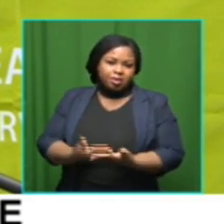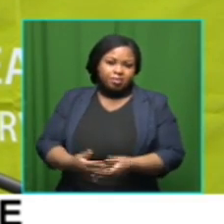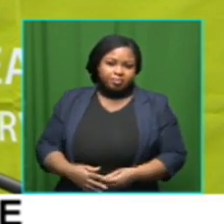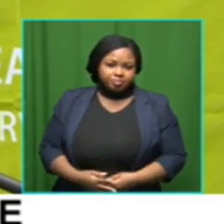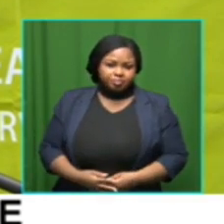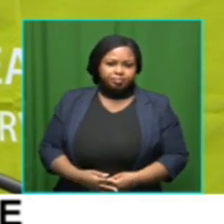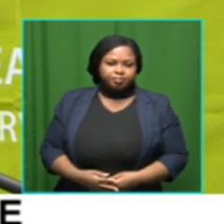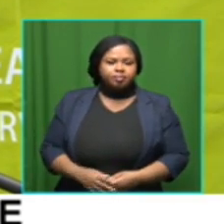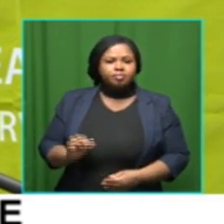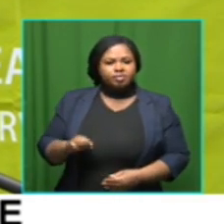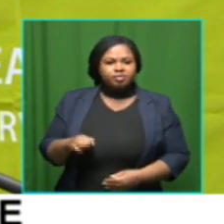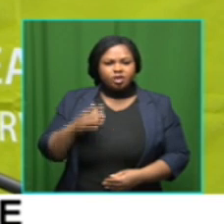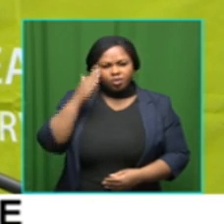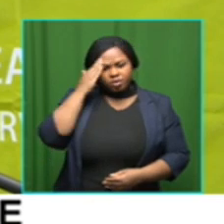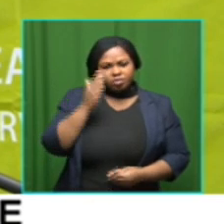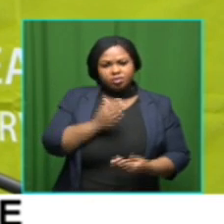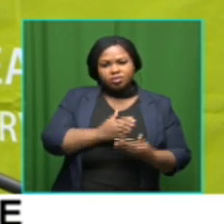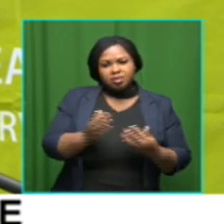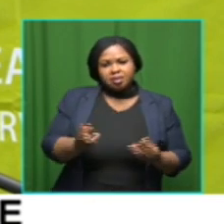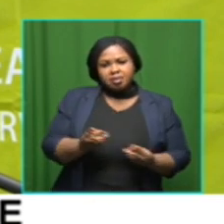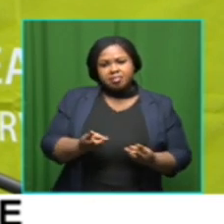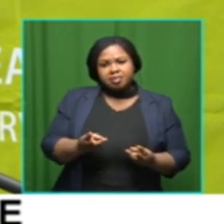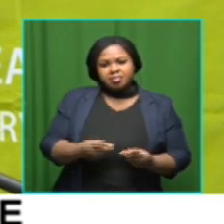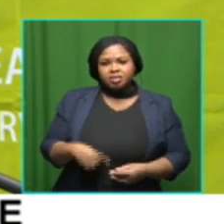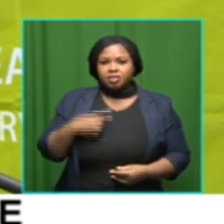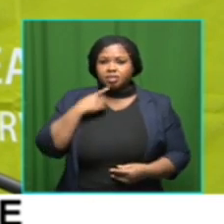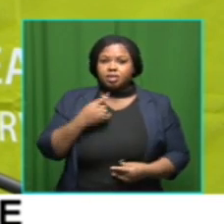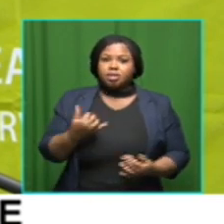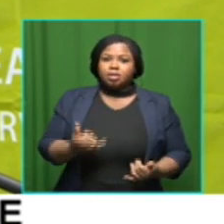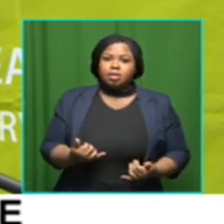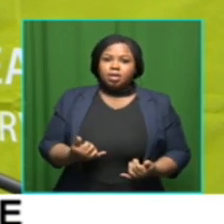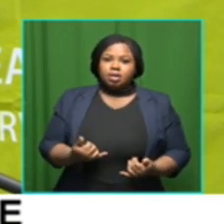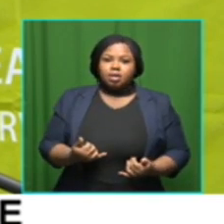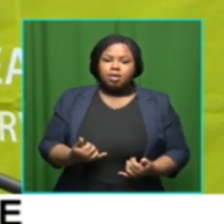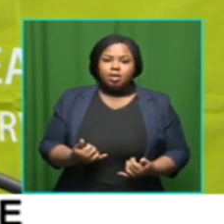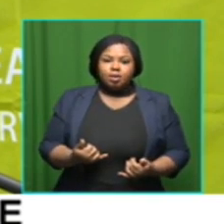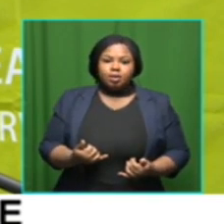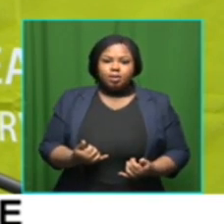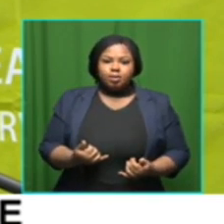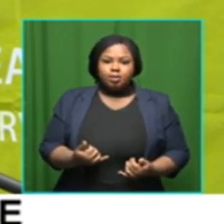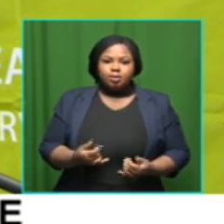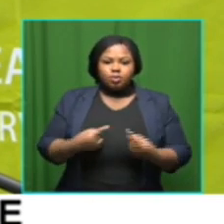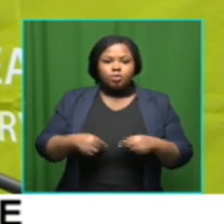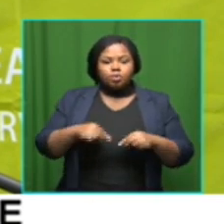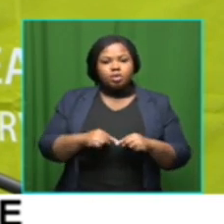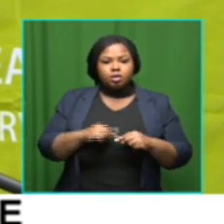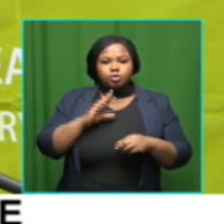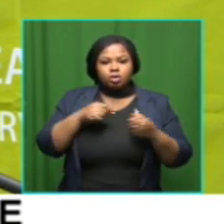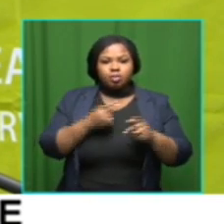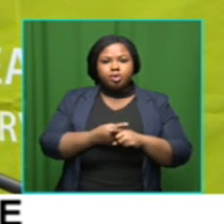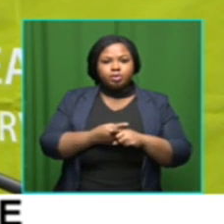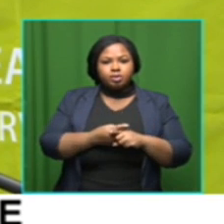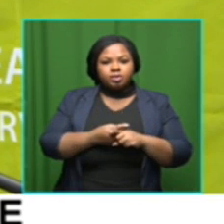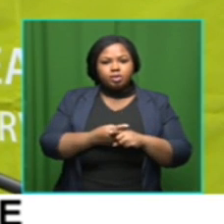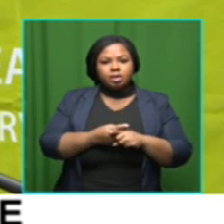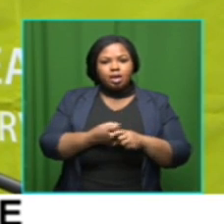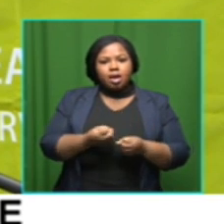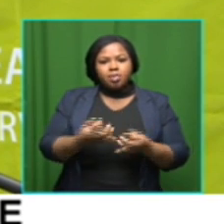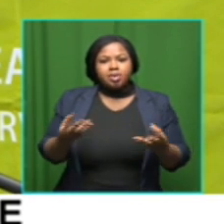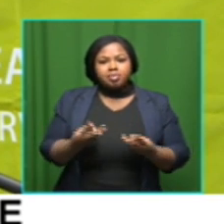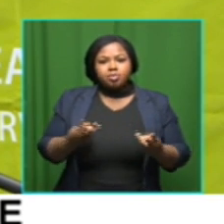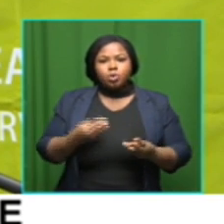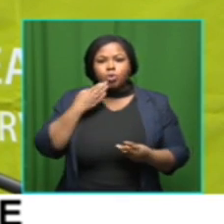we must maybe more often now, Minister, pronouncedly talk about recovery